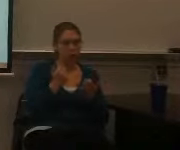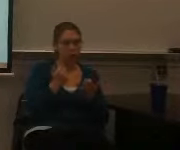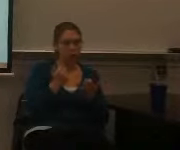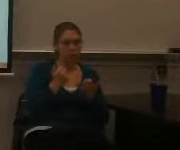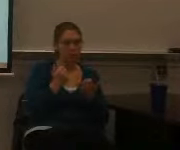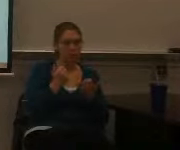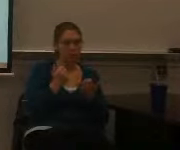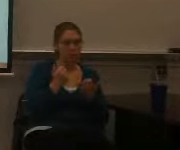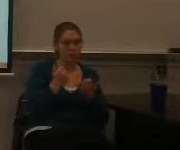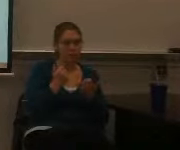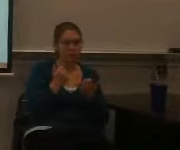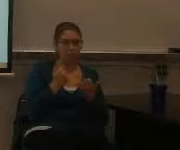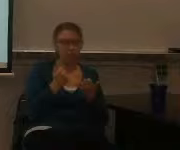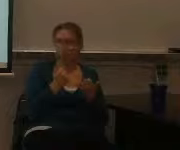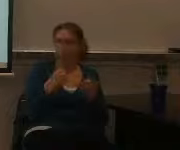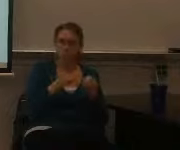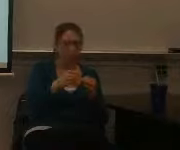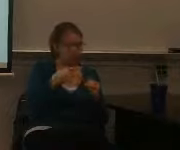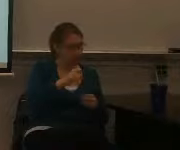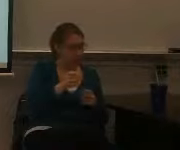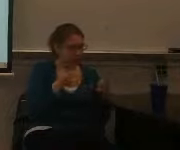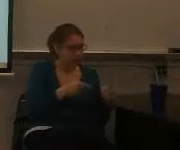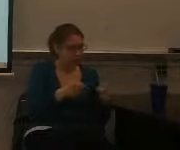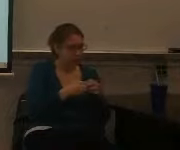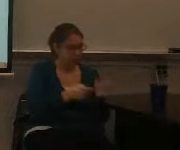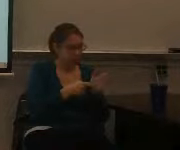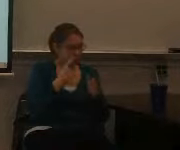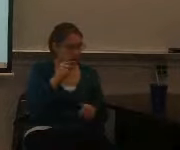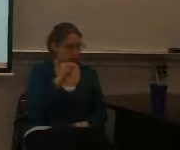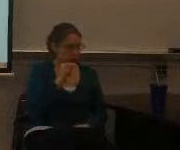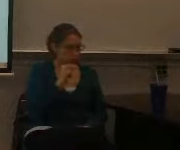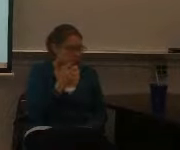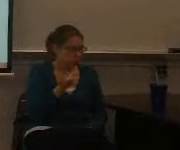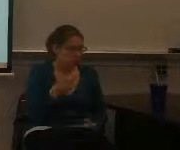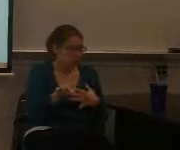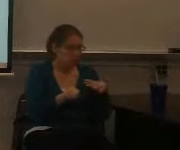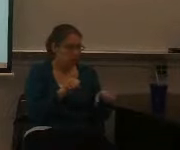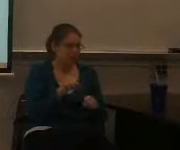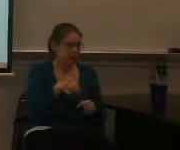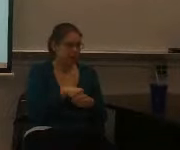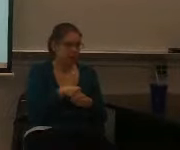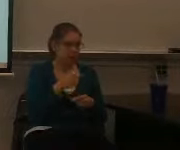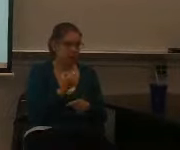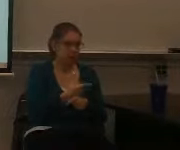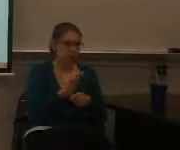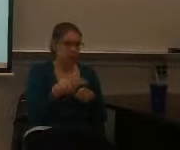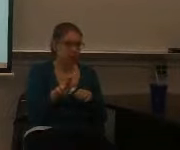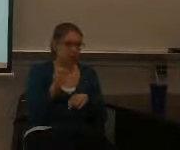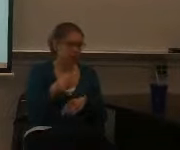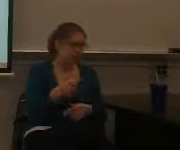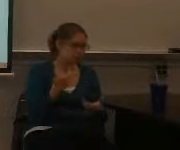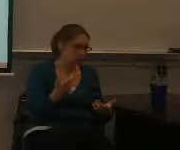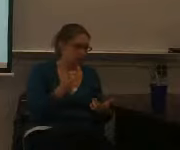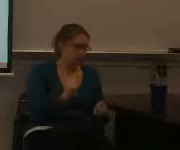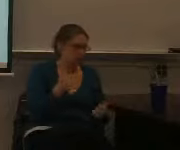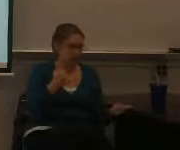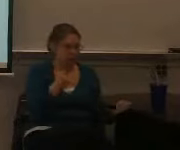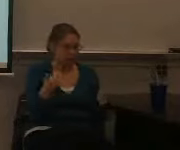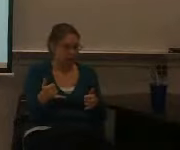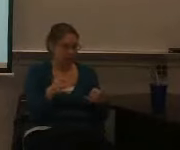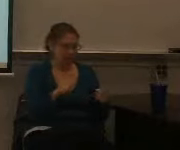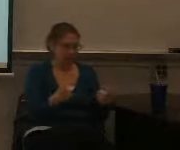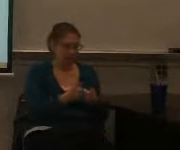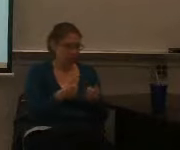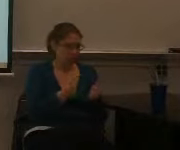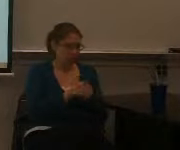More photosynthesis. Right, more photosynthesis, more demand for the nutrients to pull it in, so it's going to shorten it up. So you can see, you can play these games